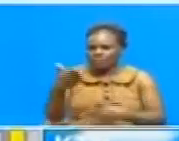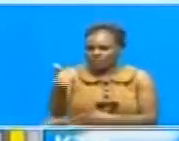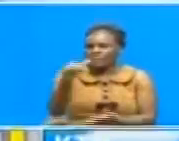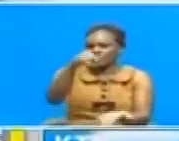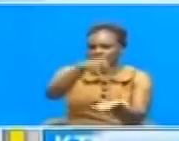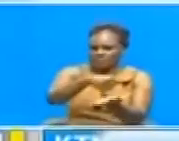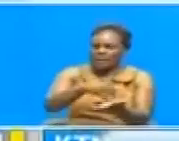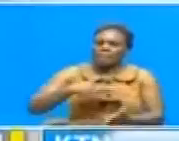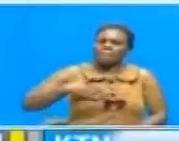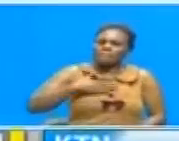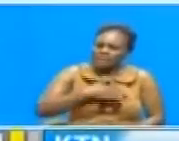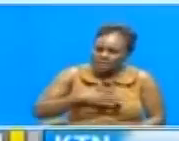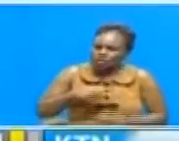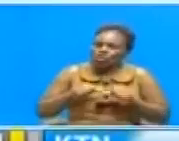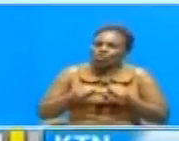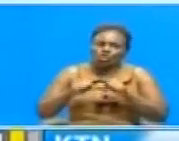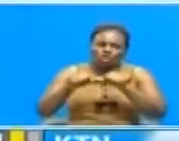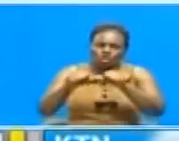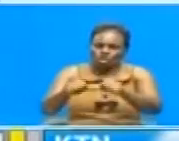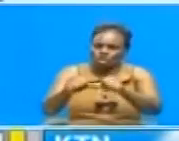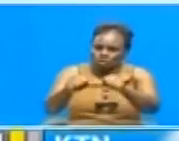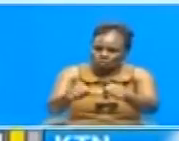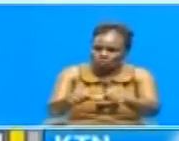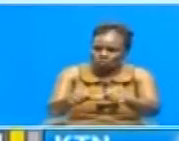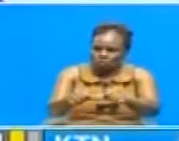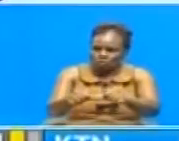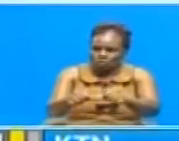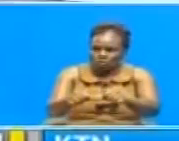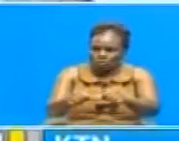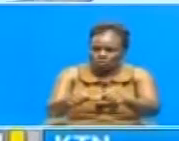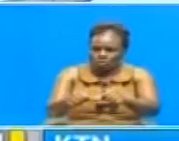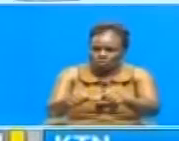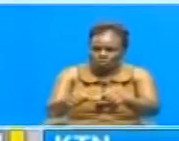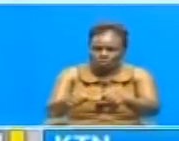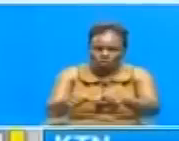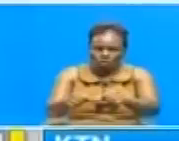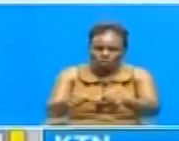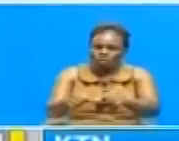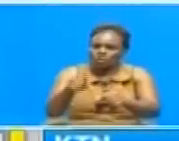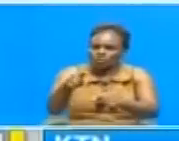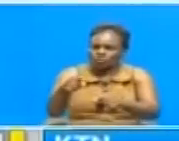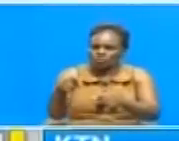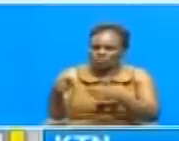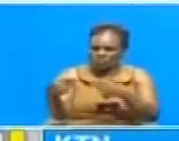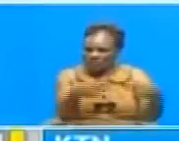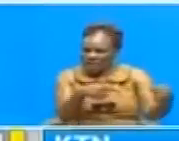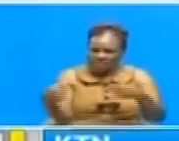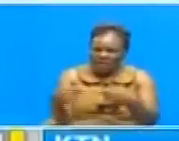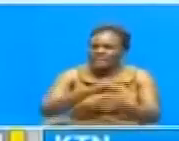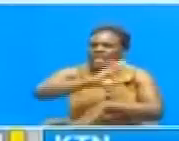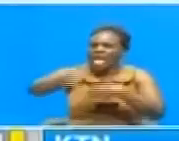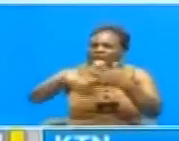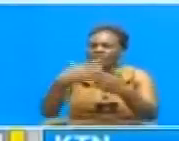involved, please carry on. You fight it the way I was told by Gatabaki, you fight dictators. You fight dictators with everything